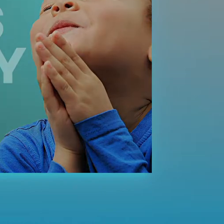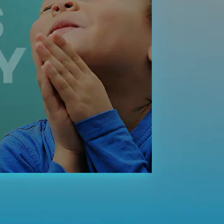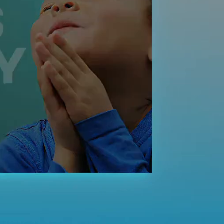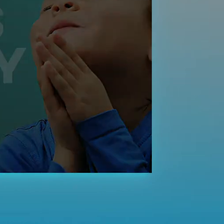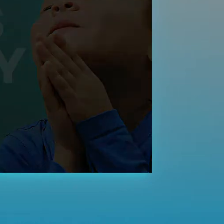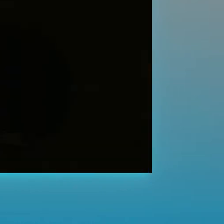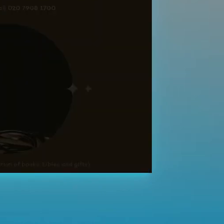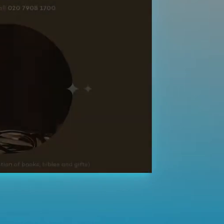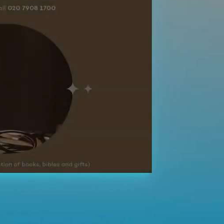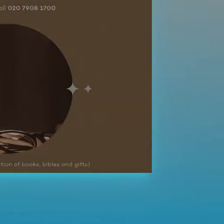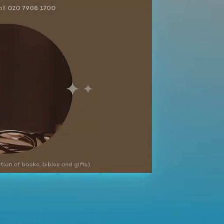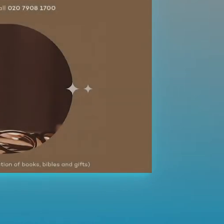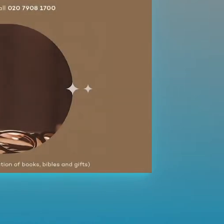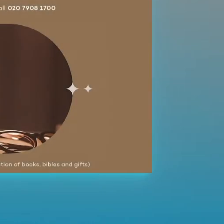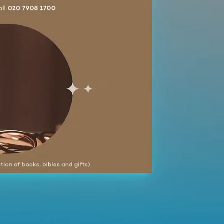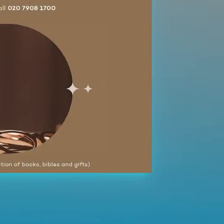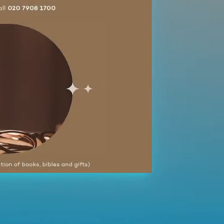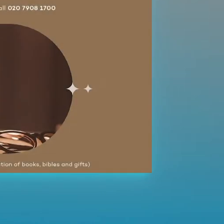hope. You all right on